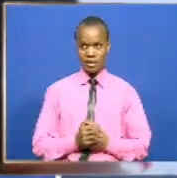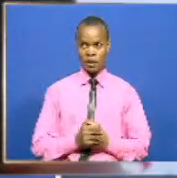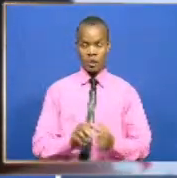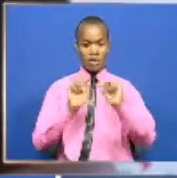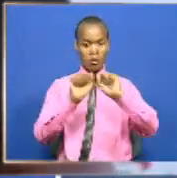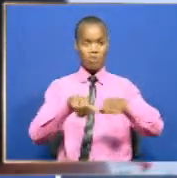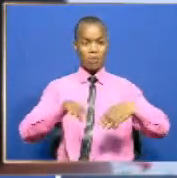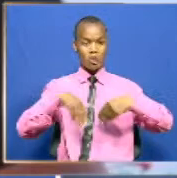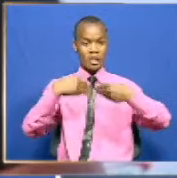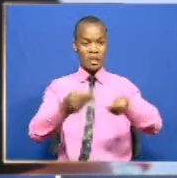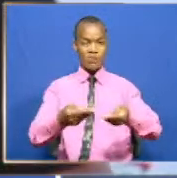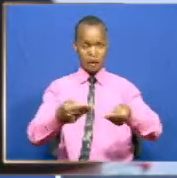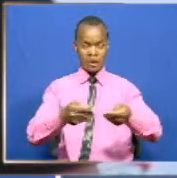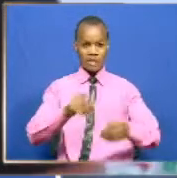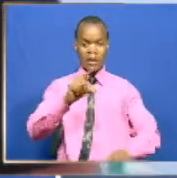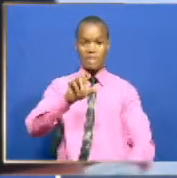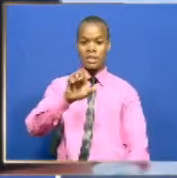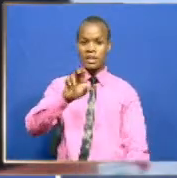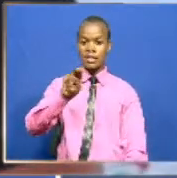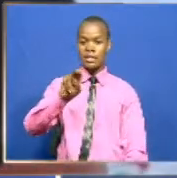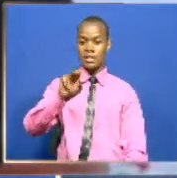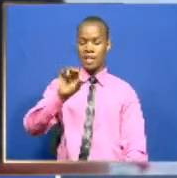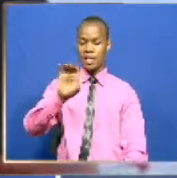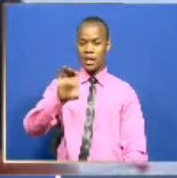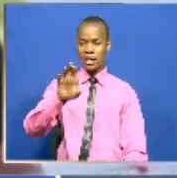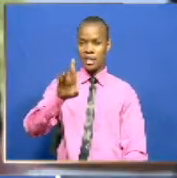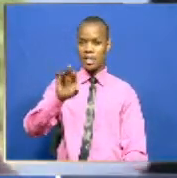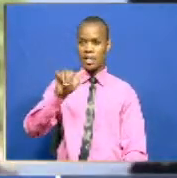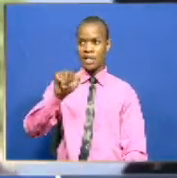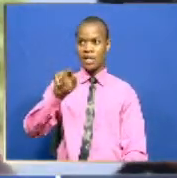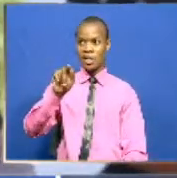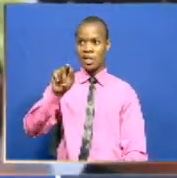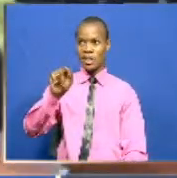is required here of